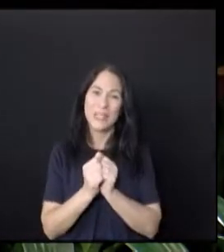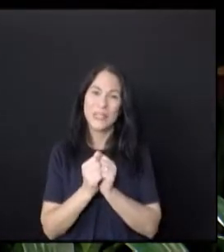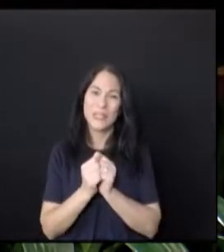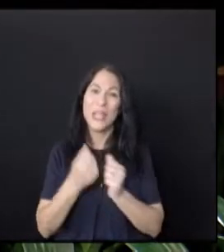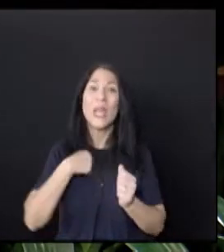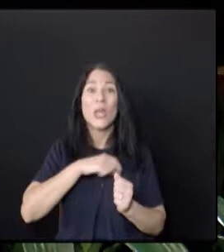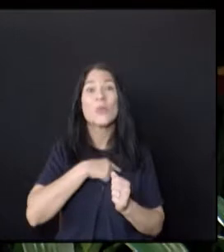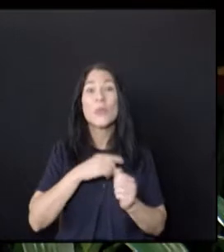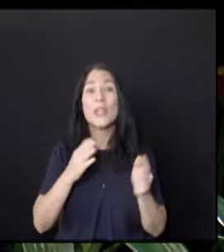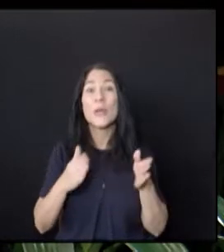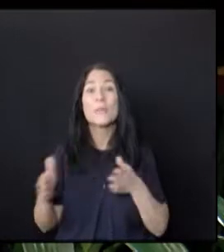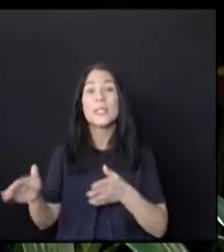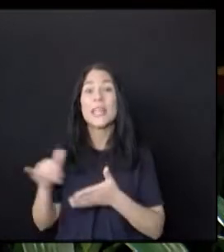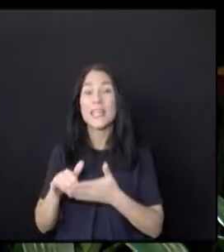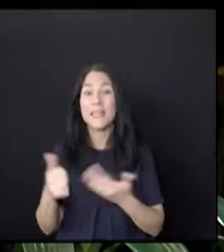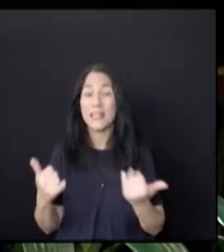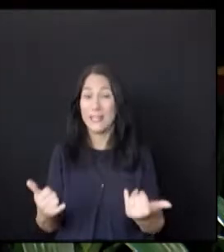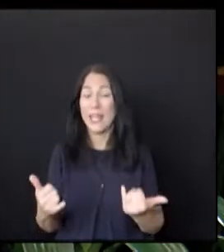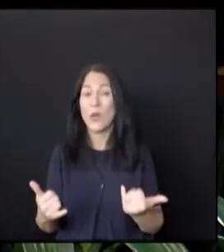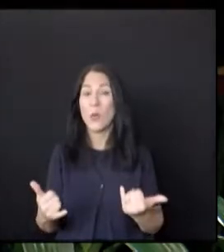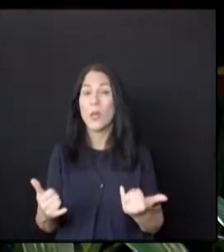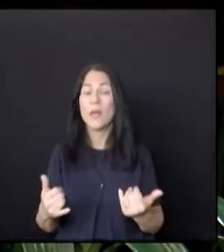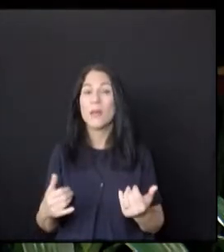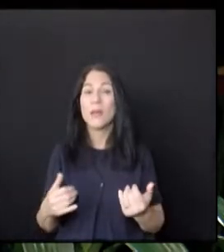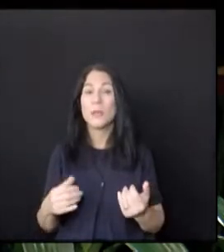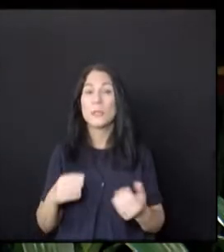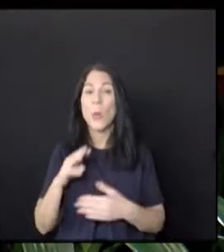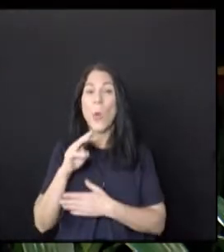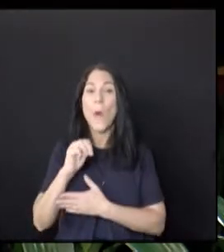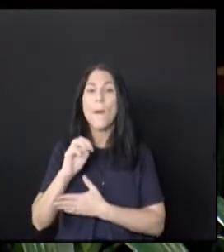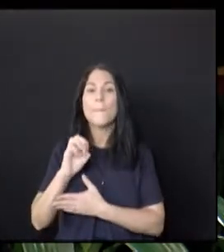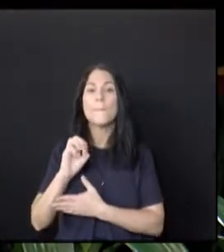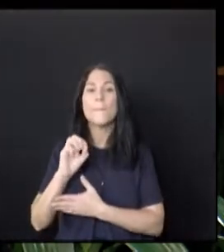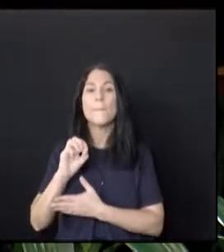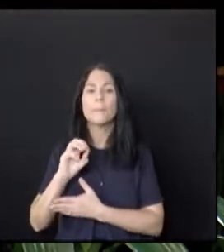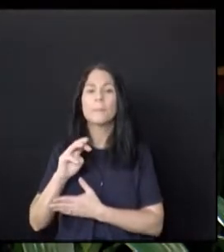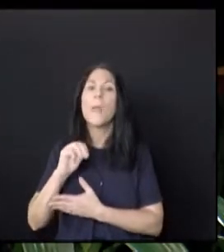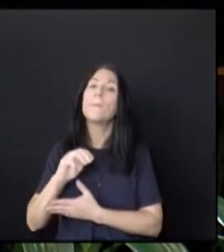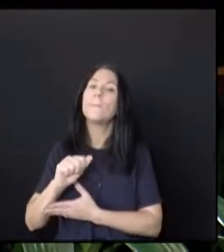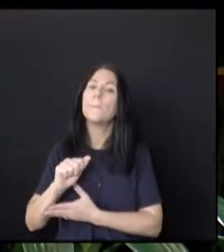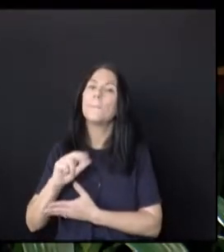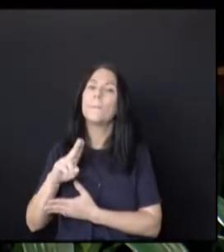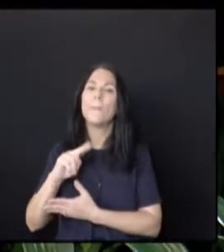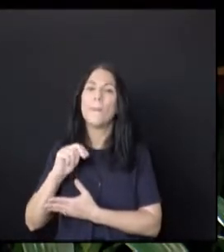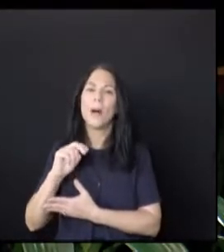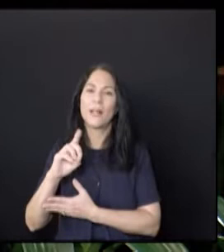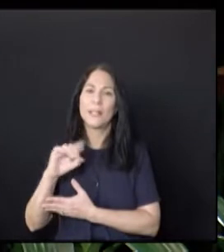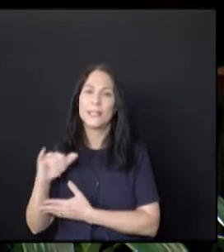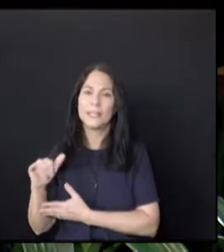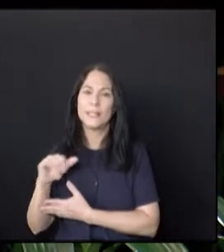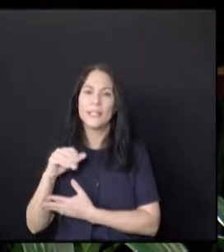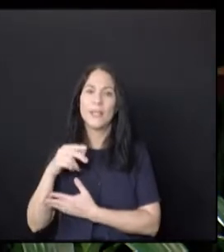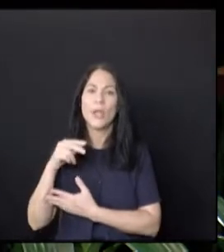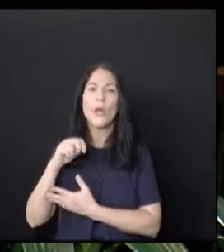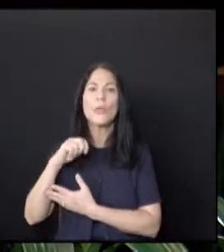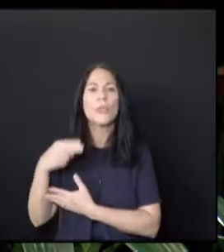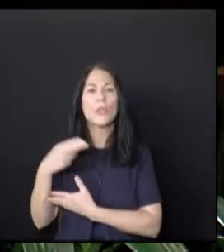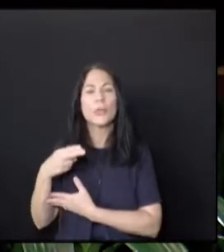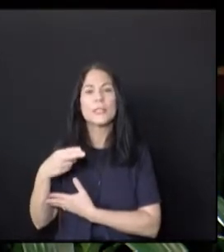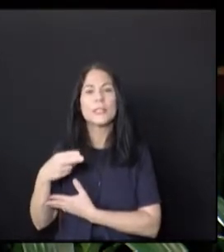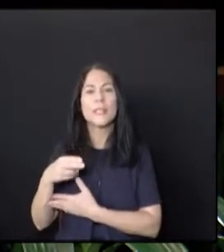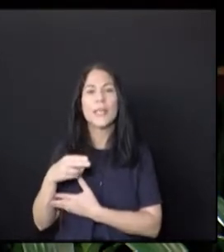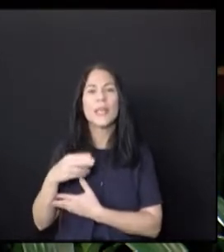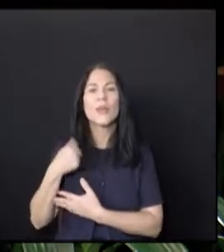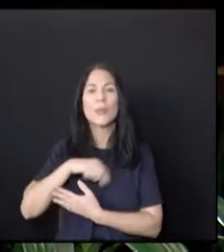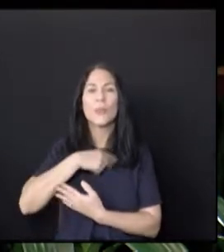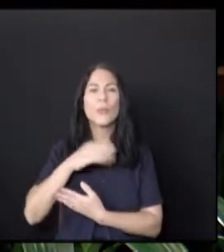speak. So we want you to know that as Monday, Thursday comes around, we are going to be gathering at 7 o'clock